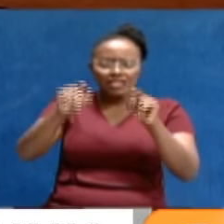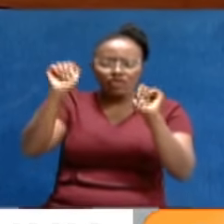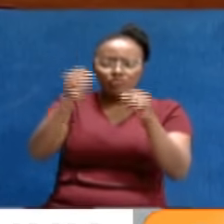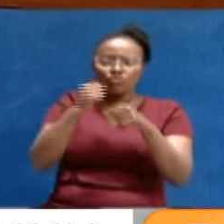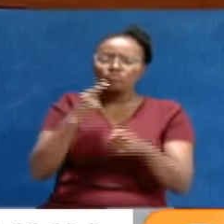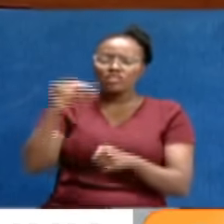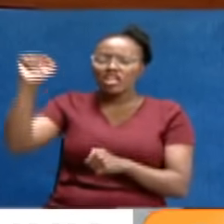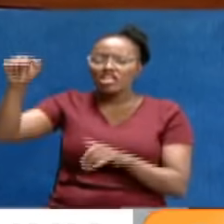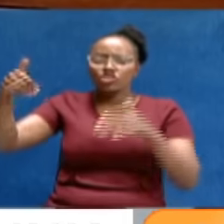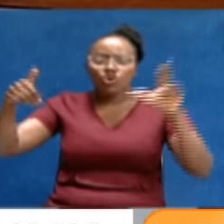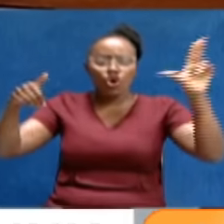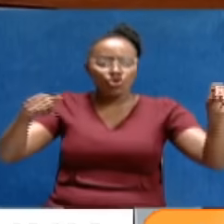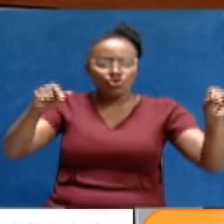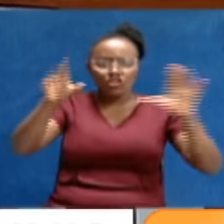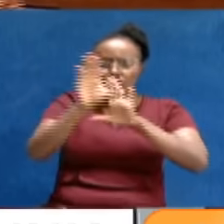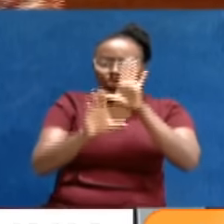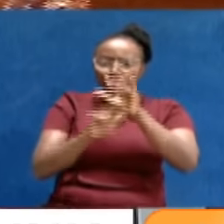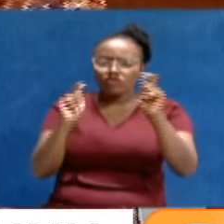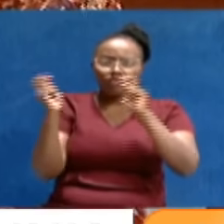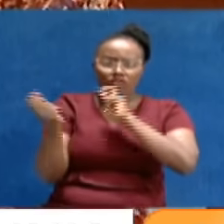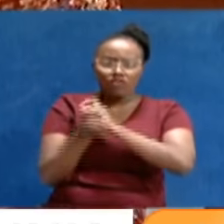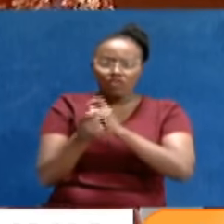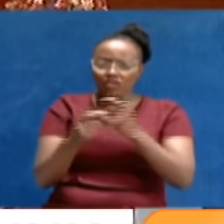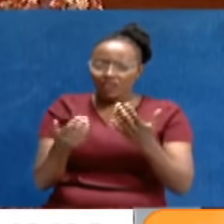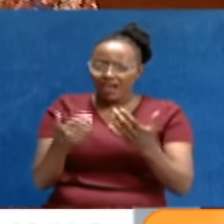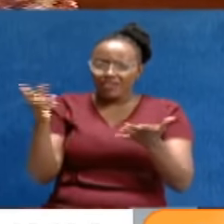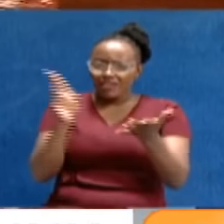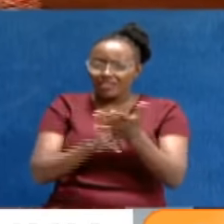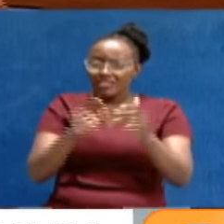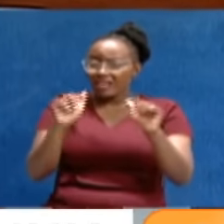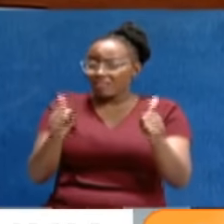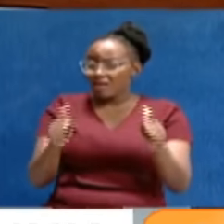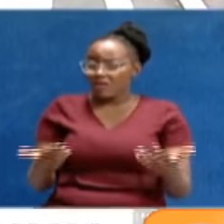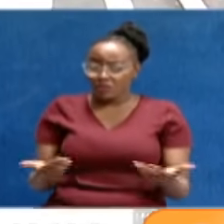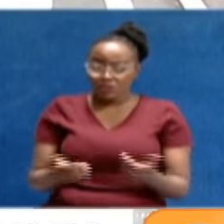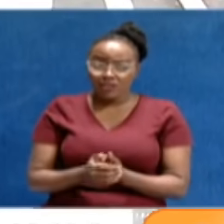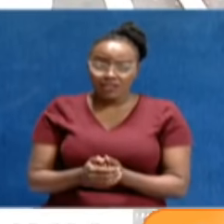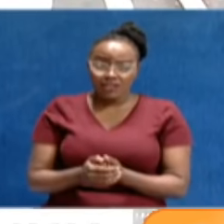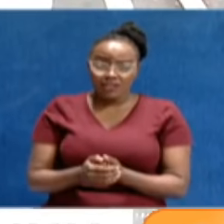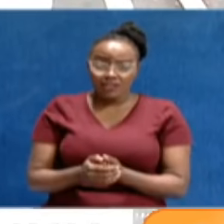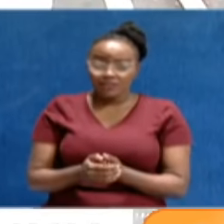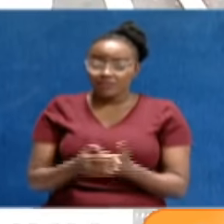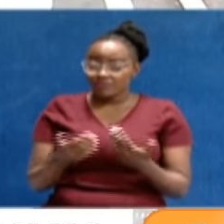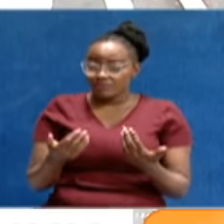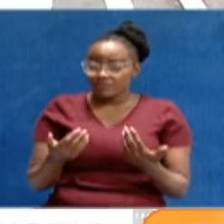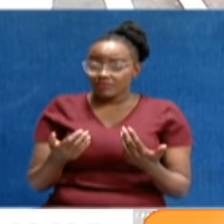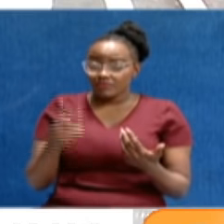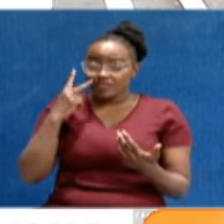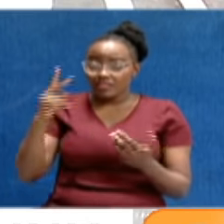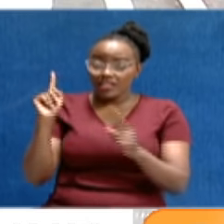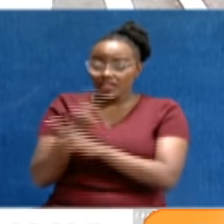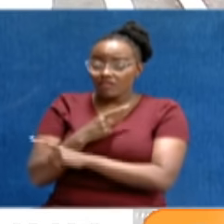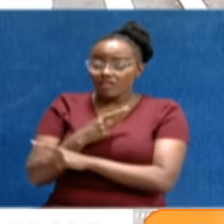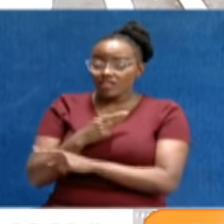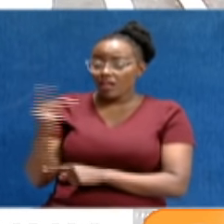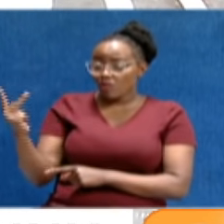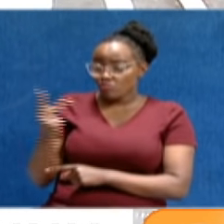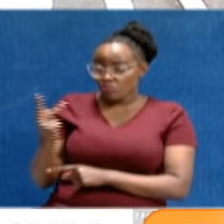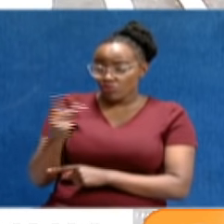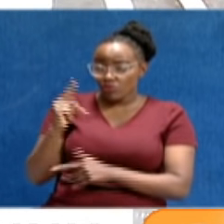able to say yes or no to this constitution? Because they haven't been registered. Can I say this? Yes, you can. And then of course, I think the difference between my friend and